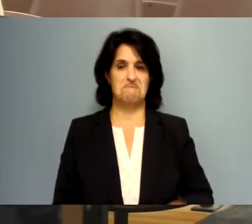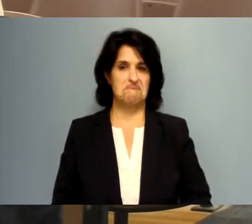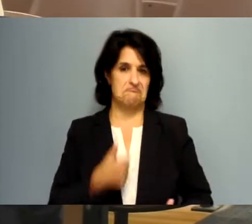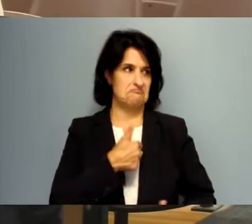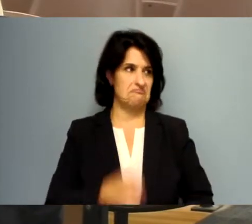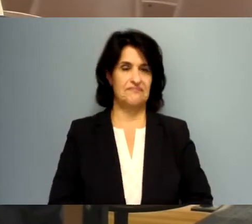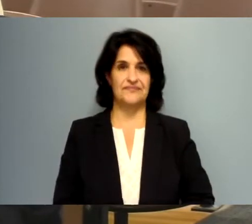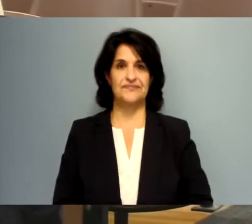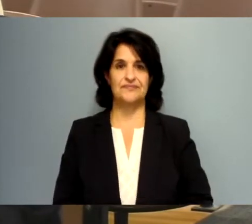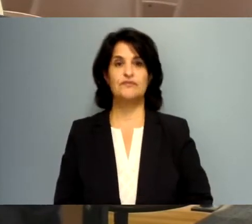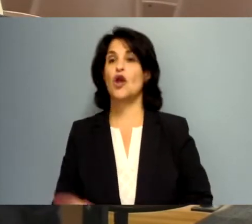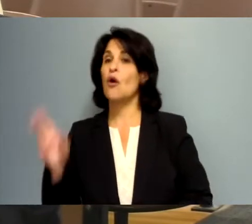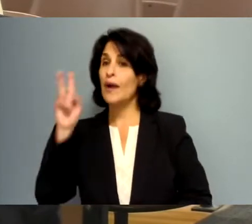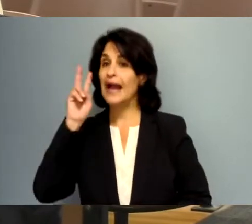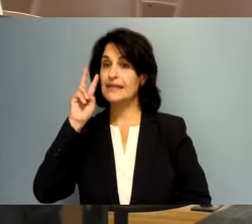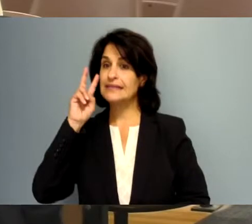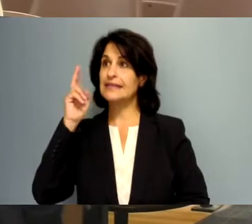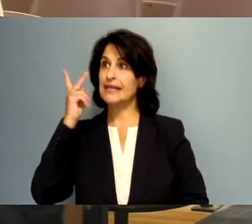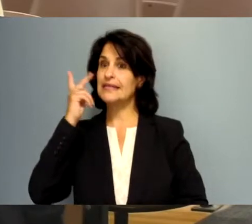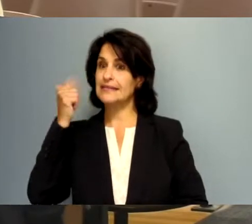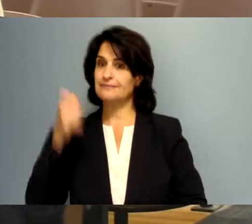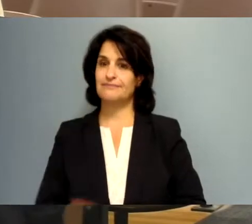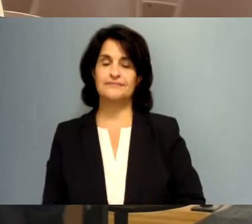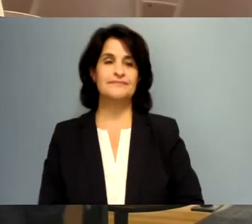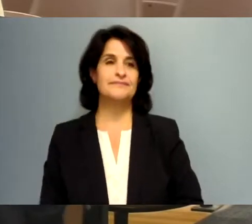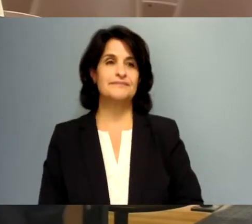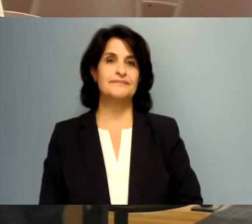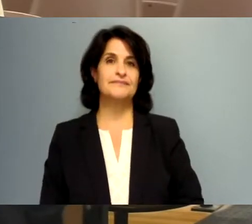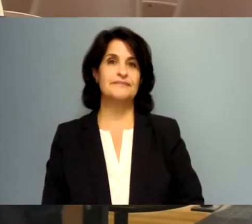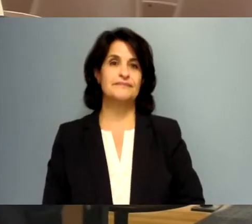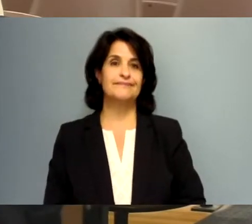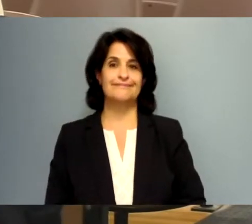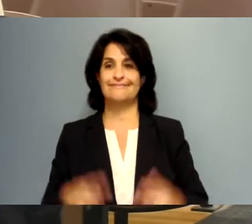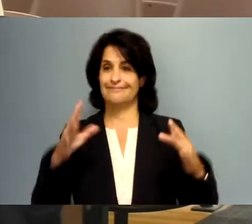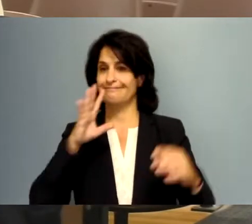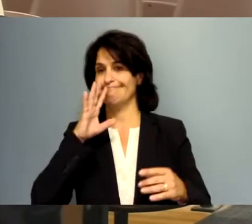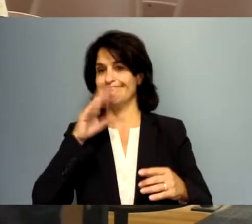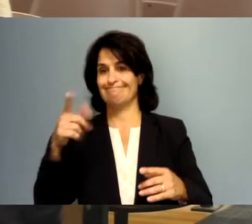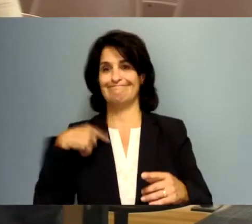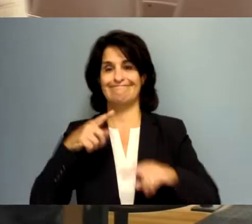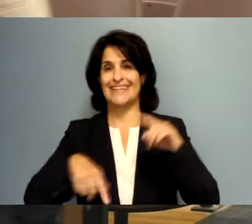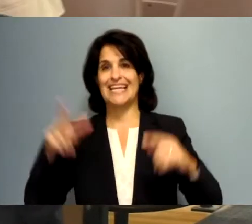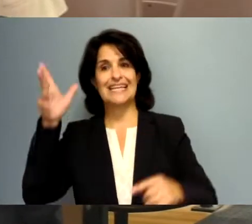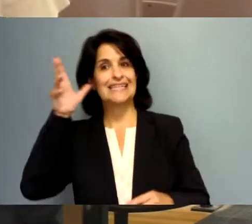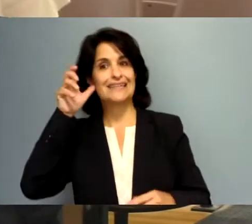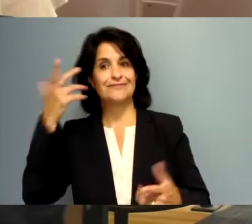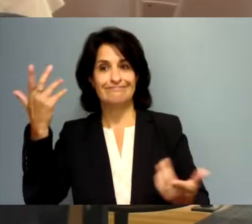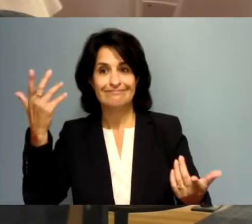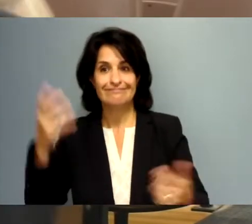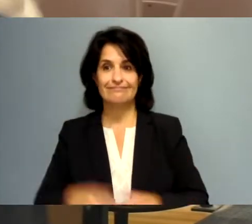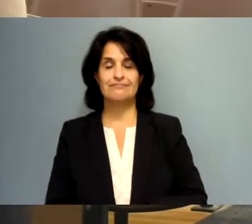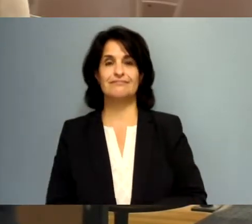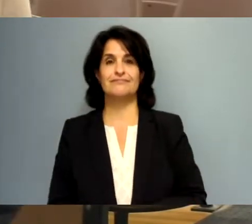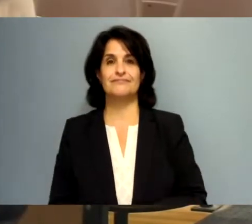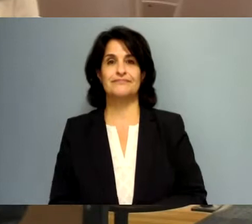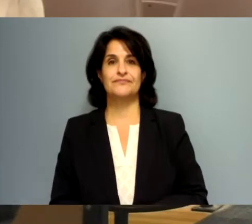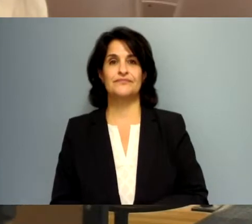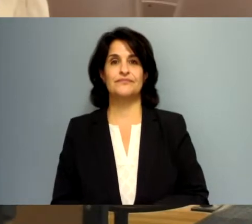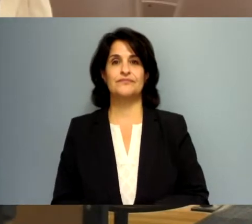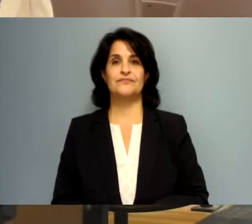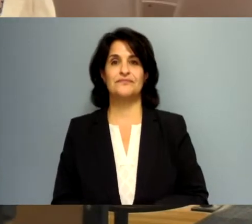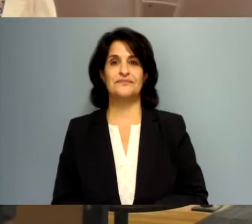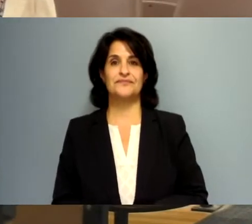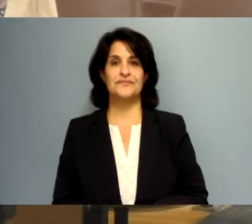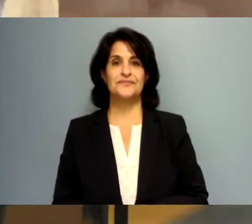clerk, but then next to tip staff, if it could please say dash PD. I got you. Thank you. Sure.